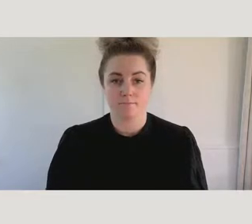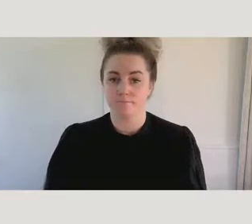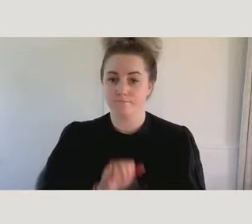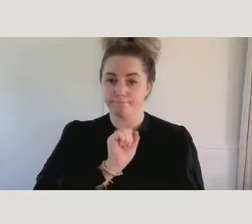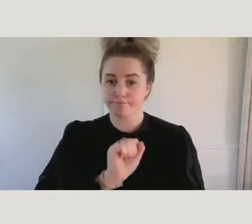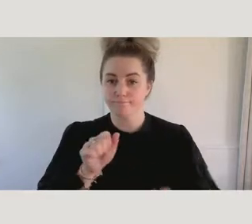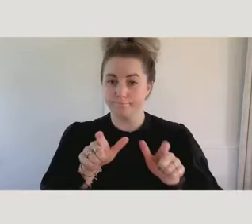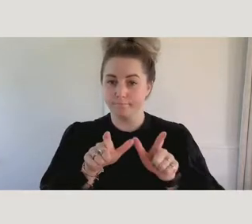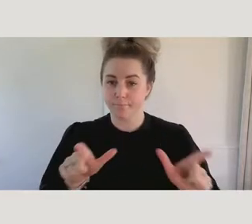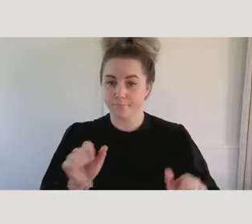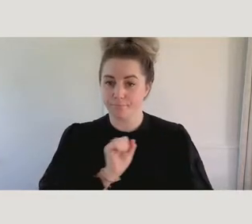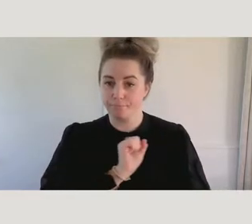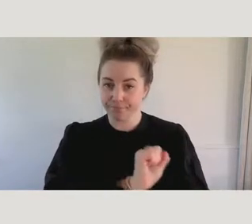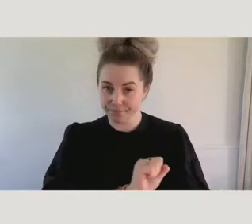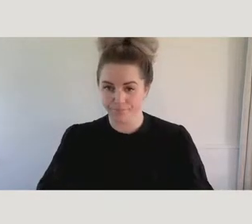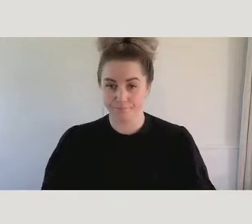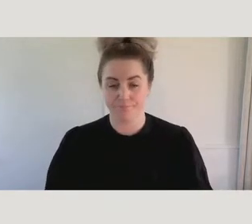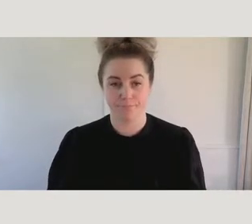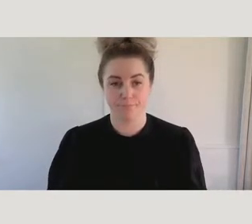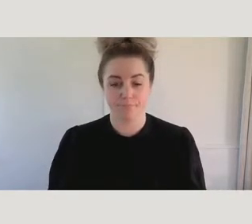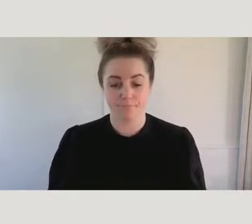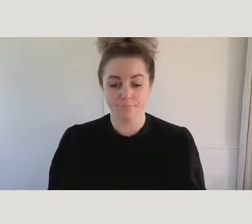Maori Nissan